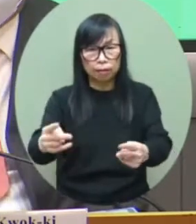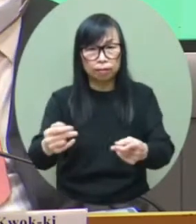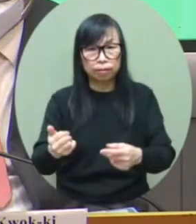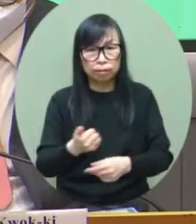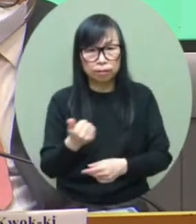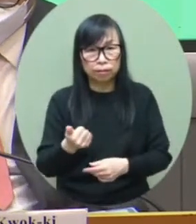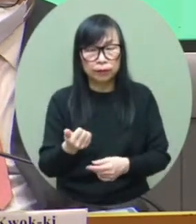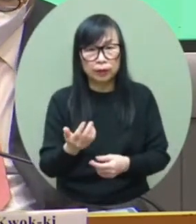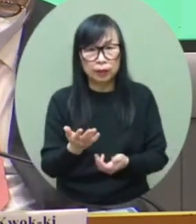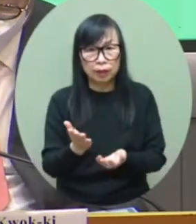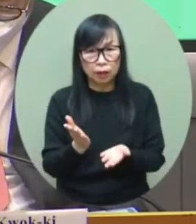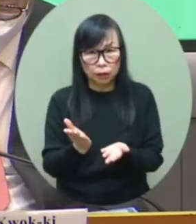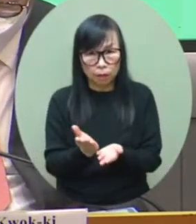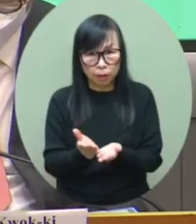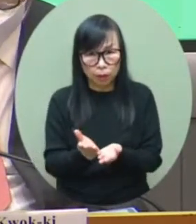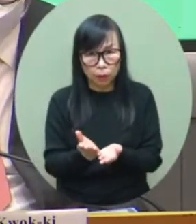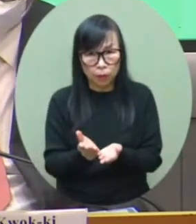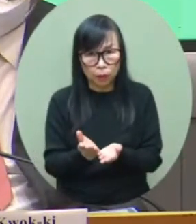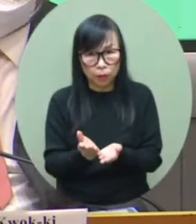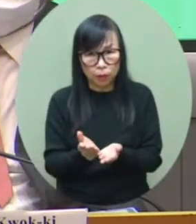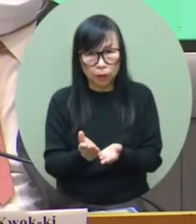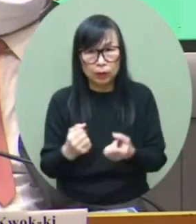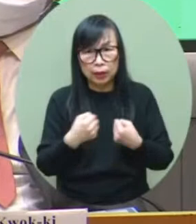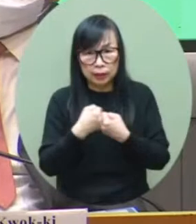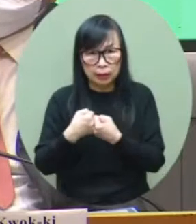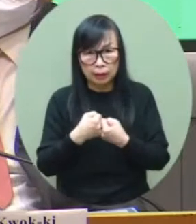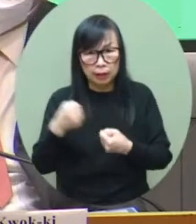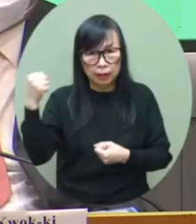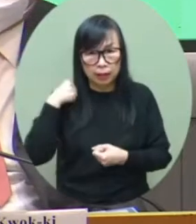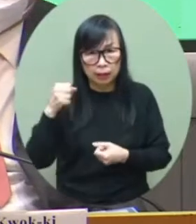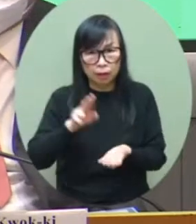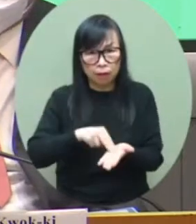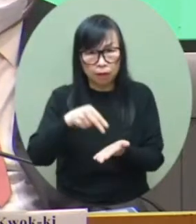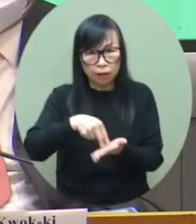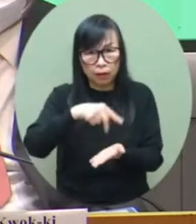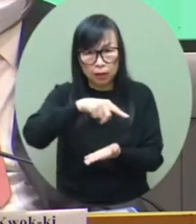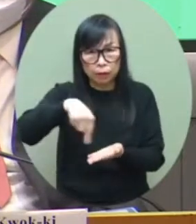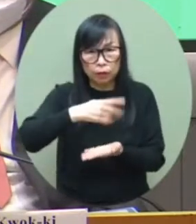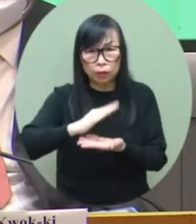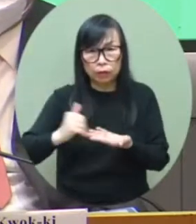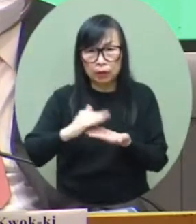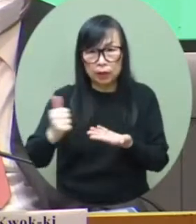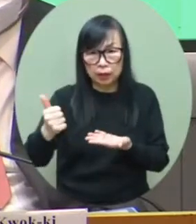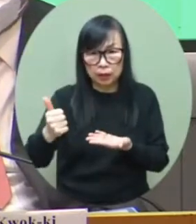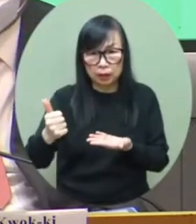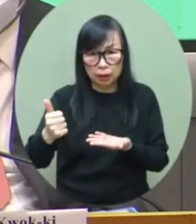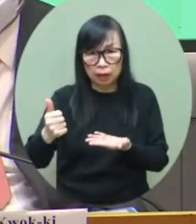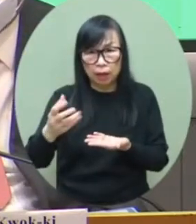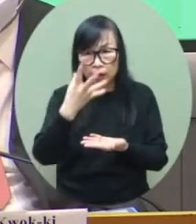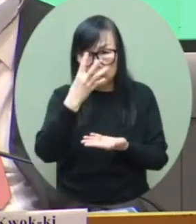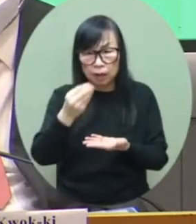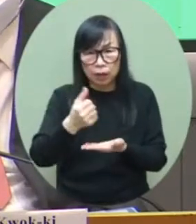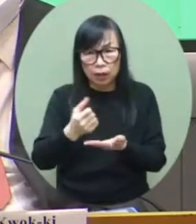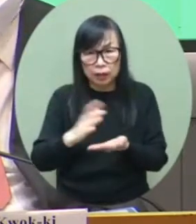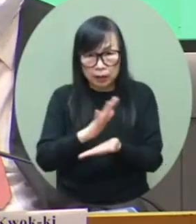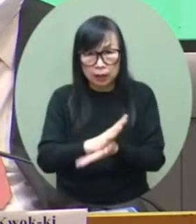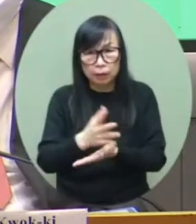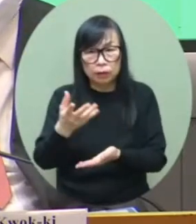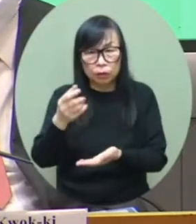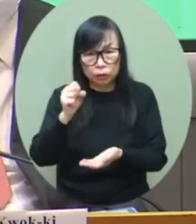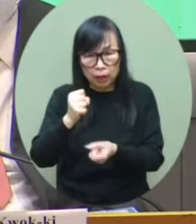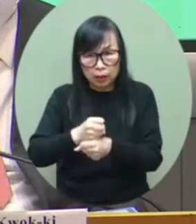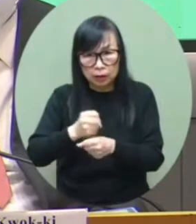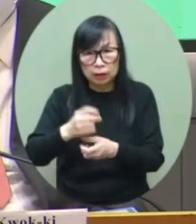competitive. My position is very clear. We'll do lesson learning, but we'll do lesson learning as we always do within the